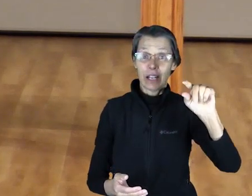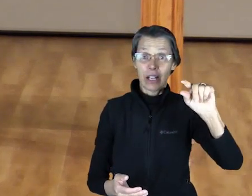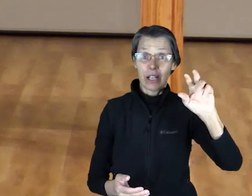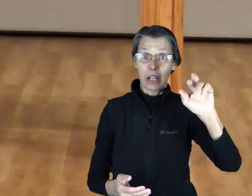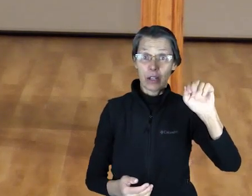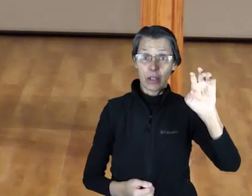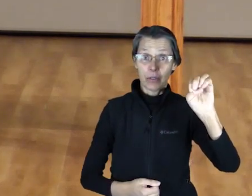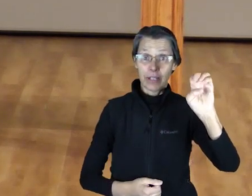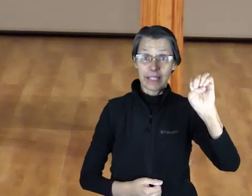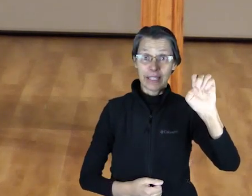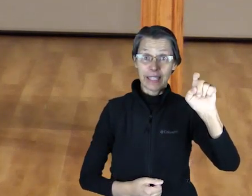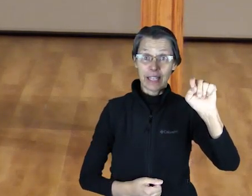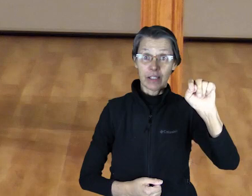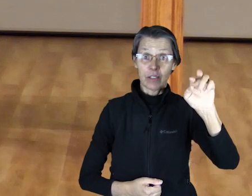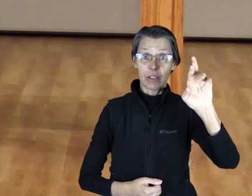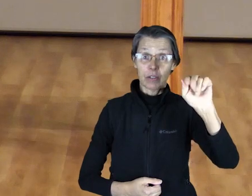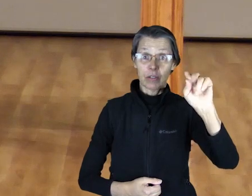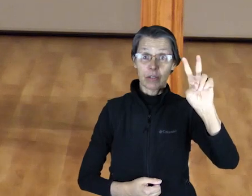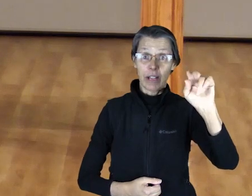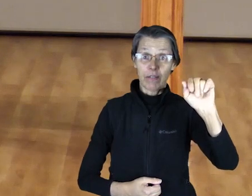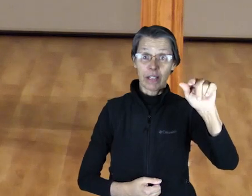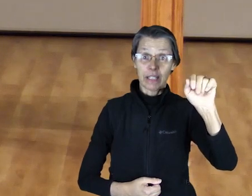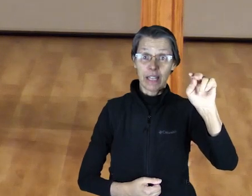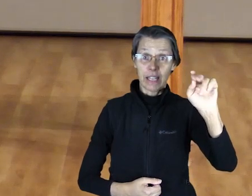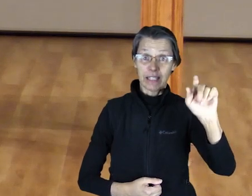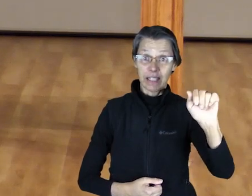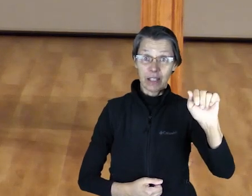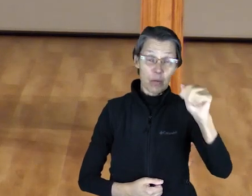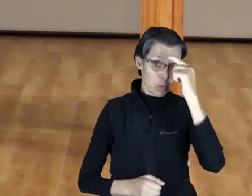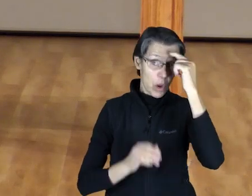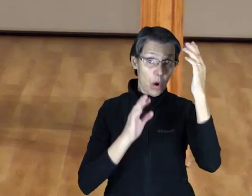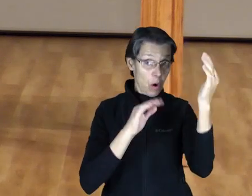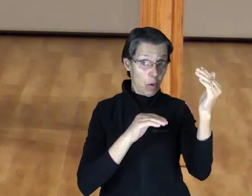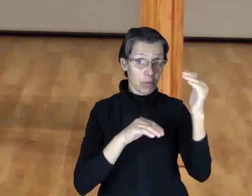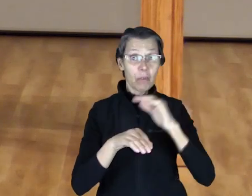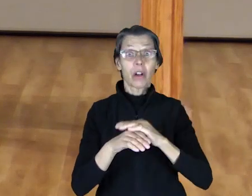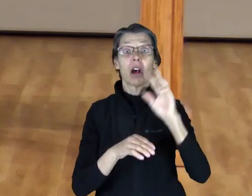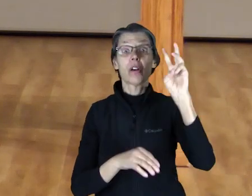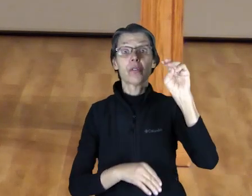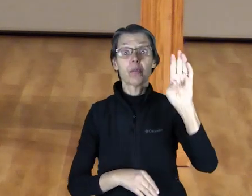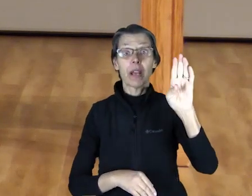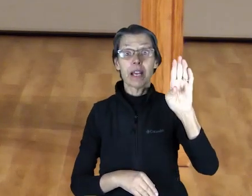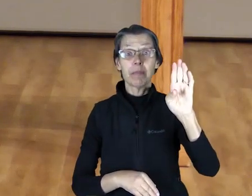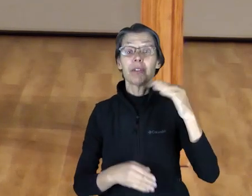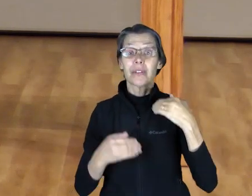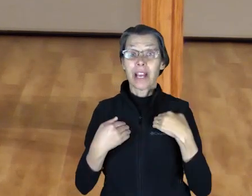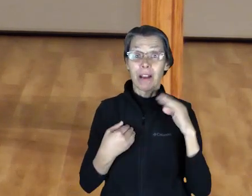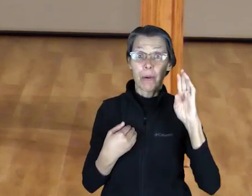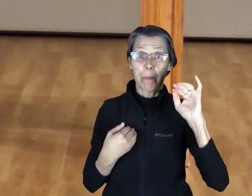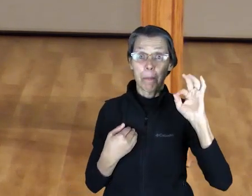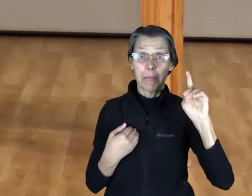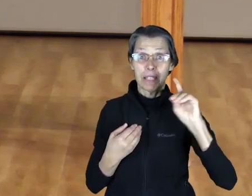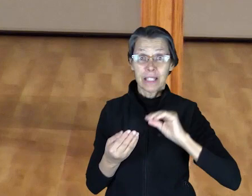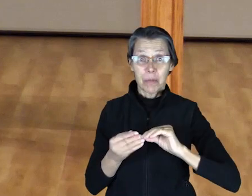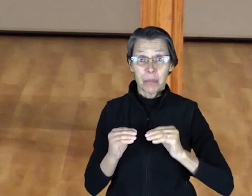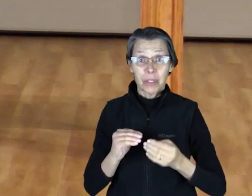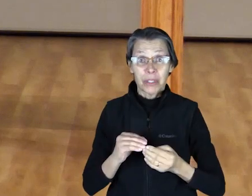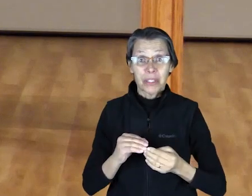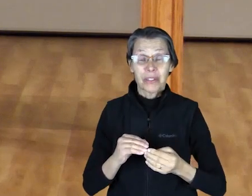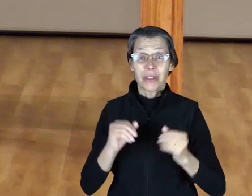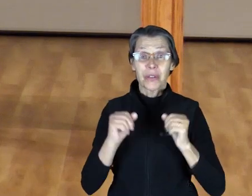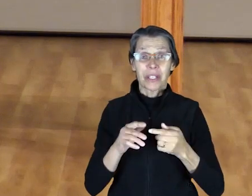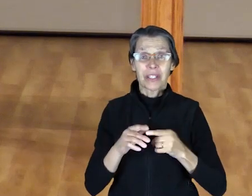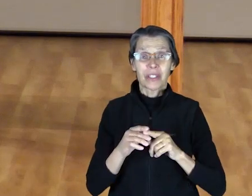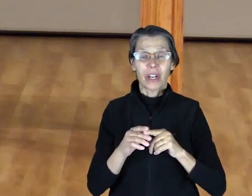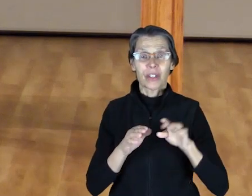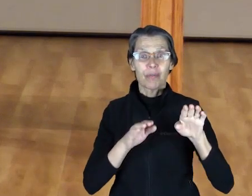You have registered and been given a bid number and a way to bid. Know that those auction items will be up all this week, and you are